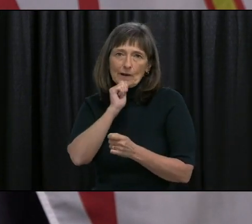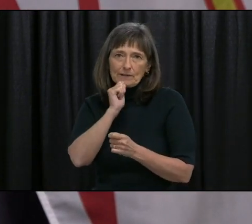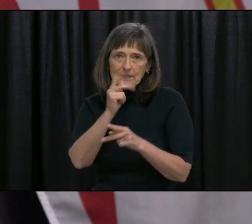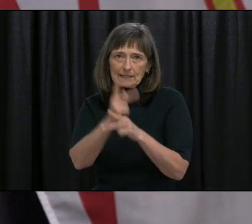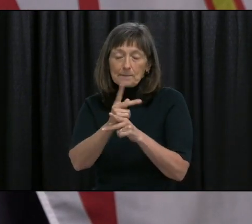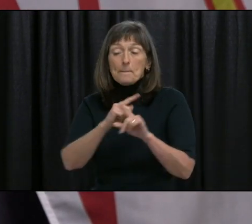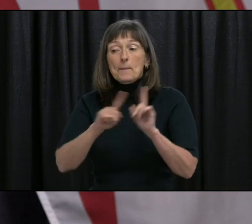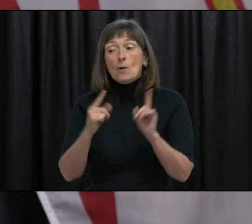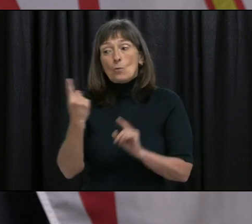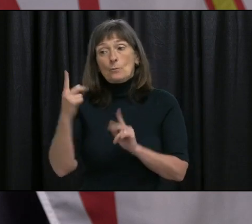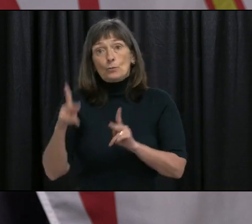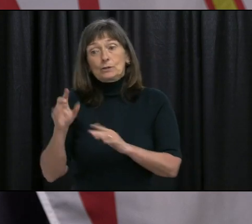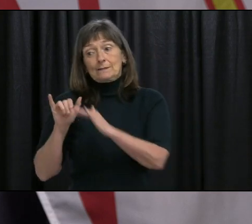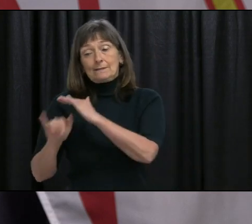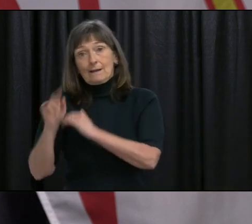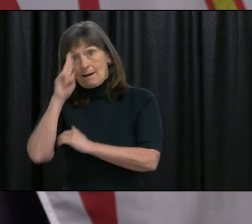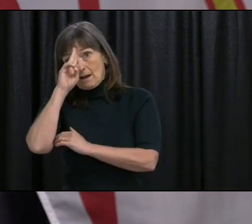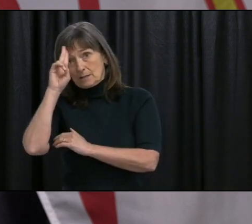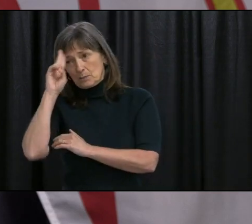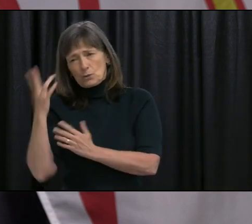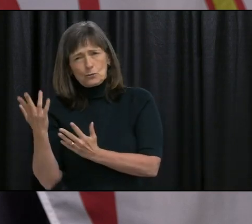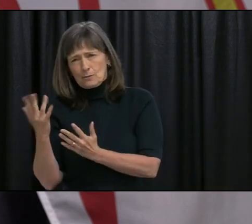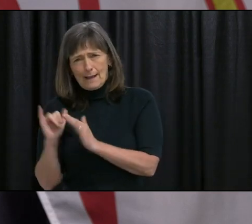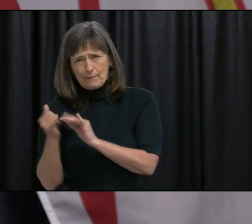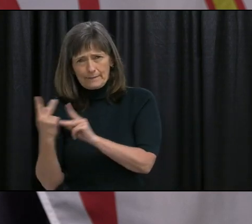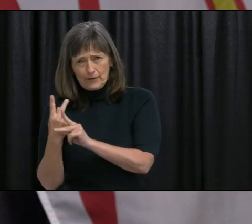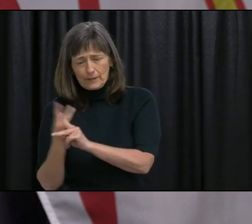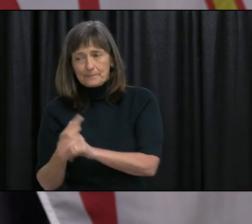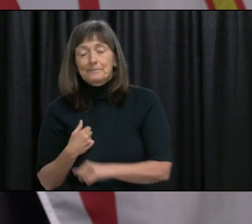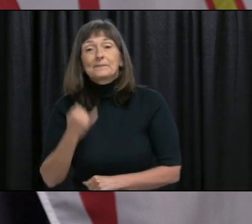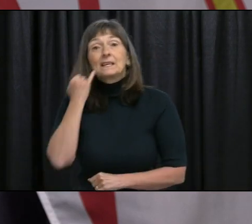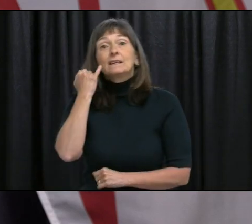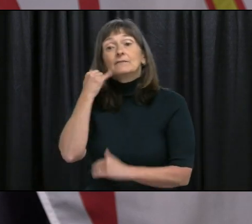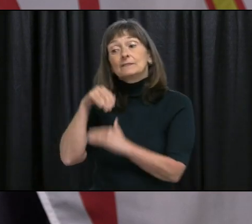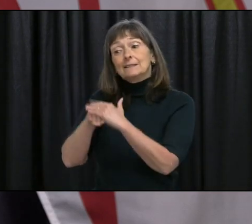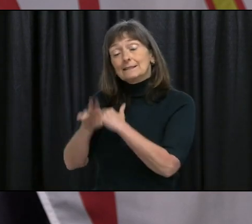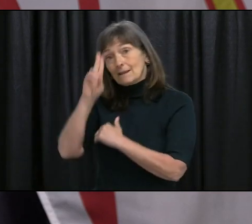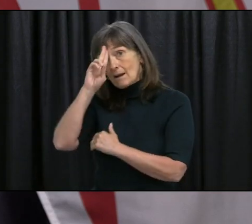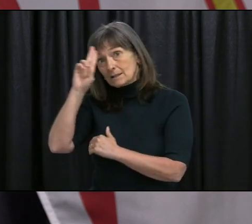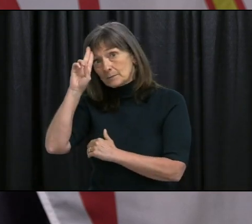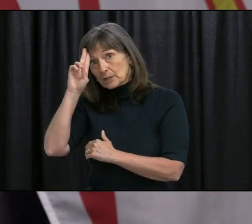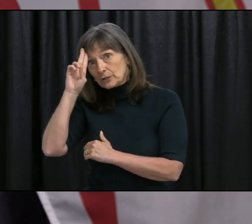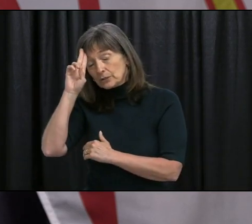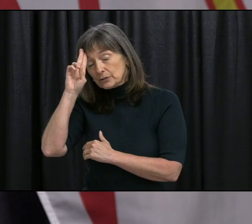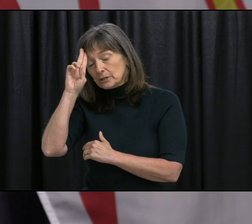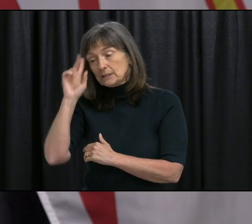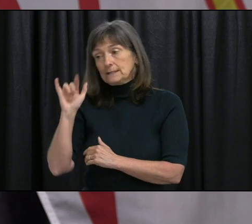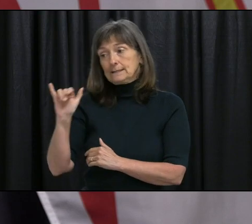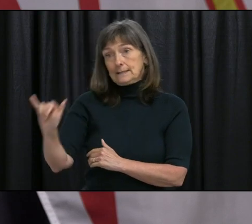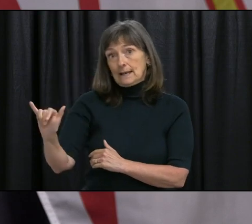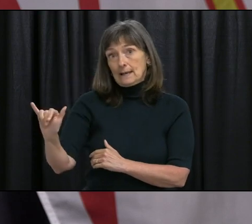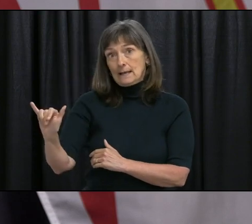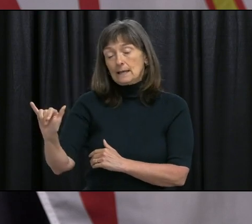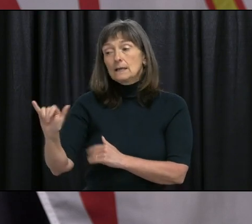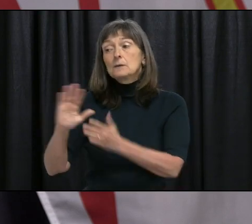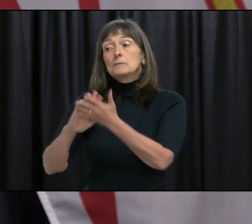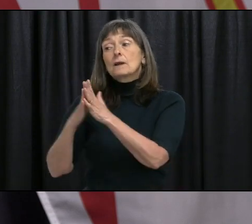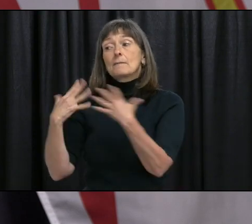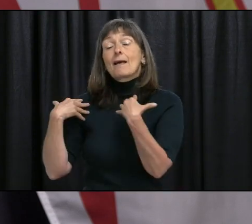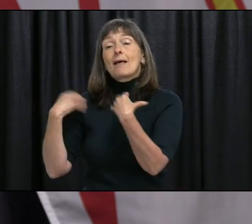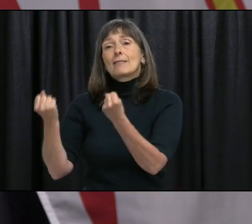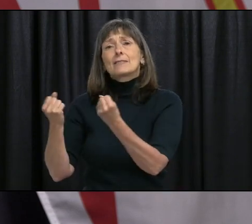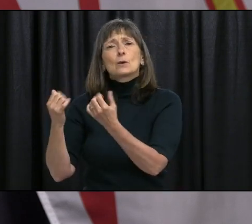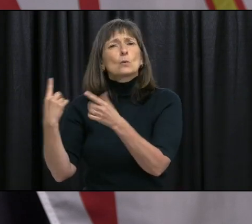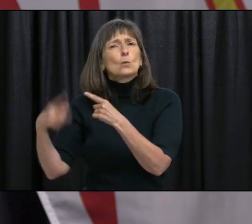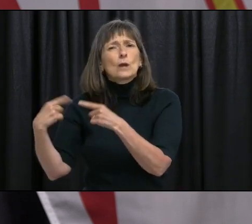with COVID-19 is determined. People hospitalized with COVID-19 are considered recovered when they have resolution of